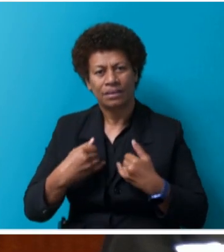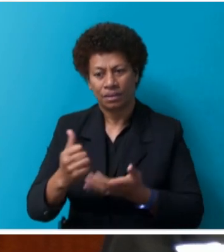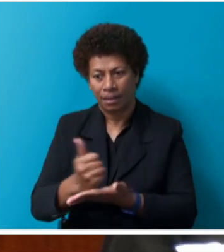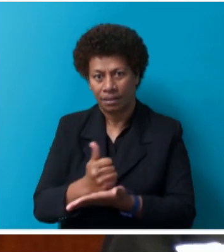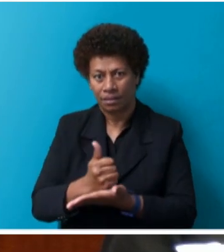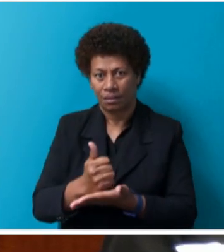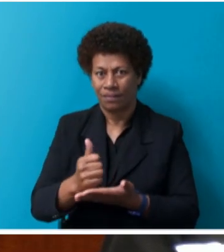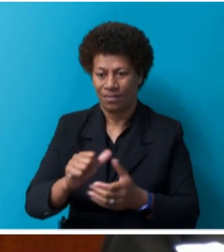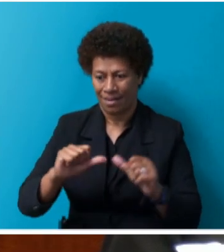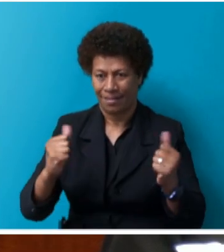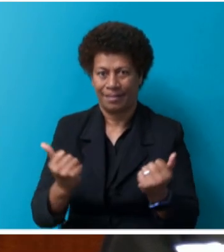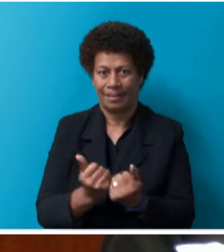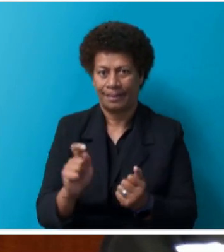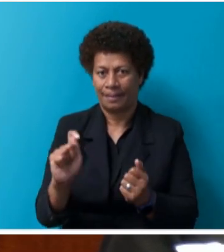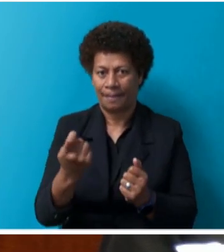terms of reference.